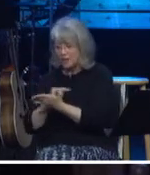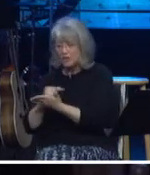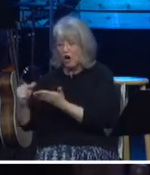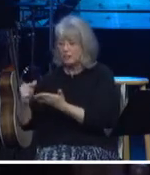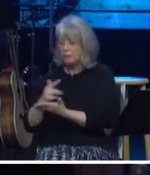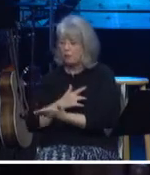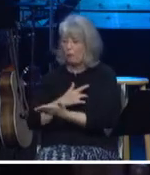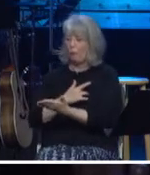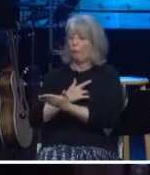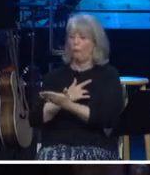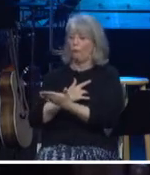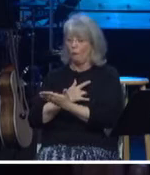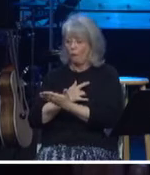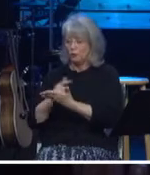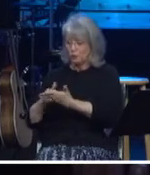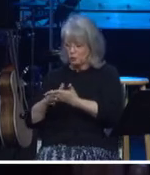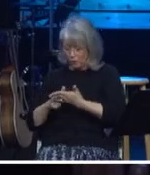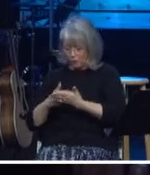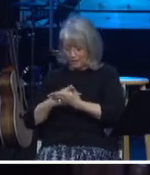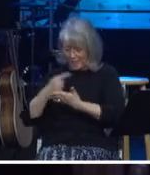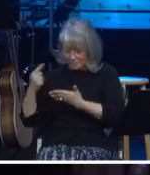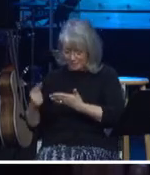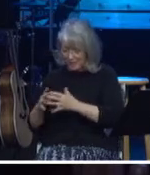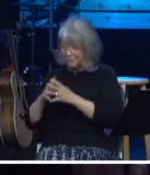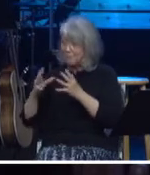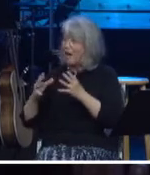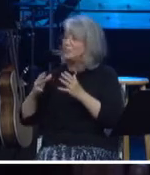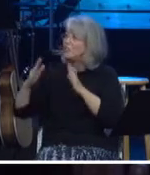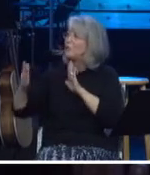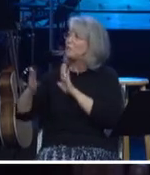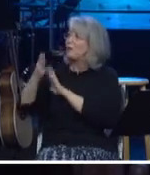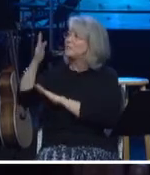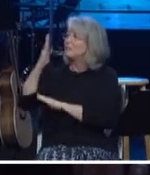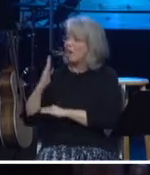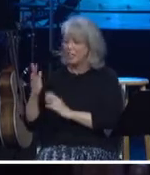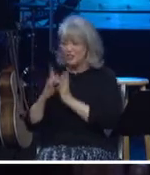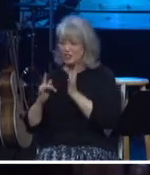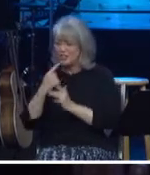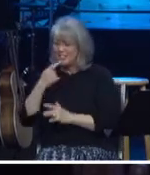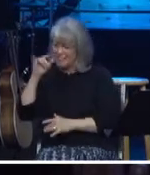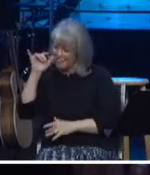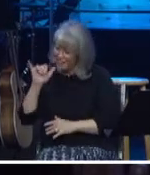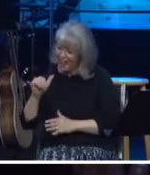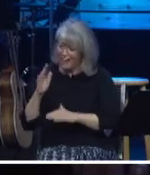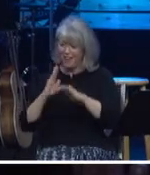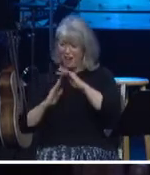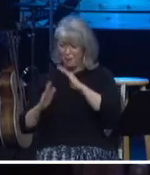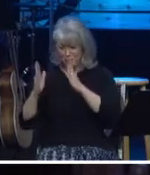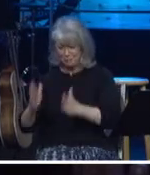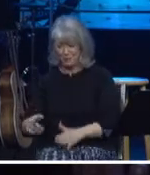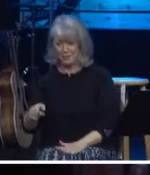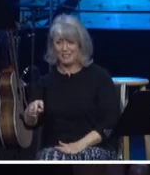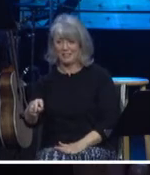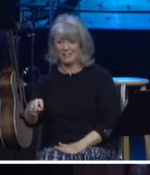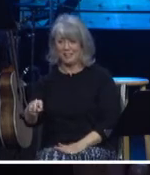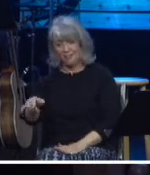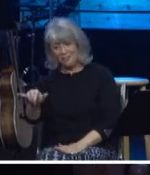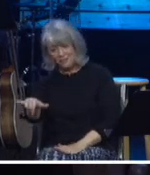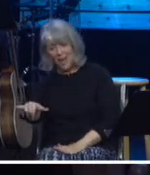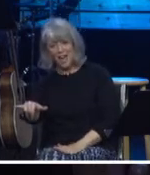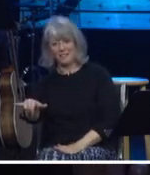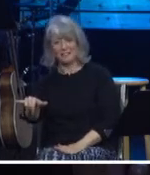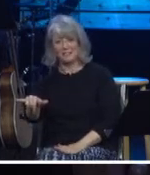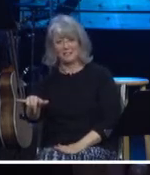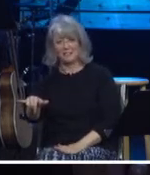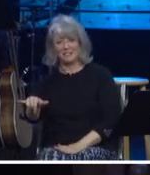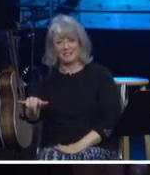Convicted of his own sinfulness before God. And Jesus says the humble one, that humble one, is